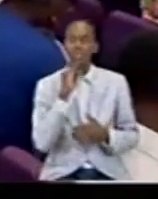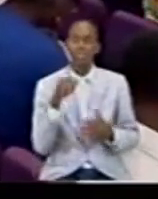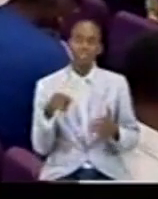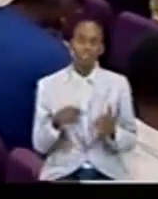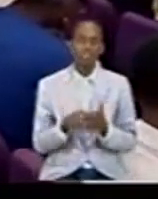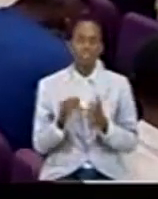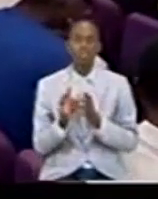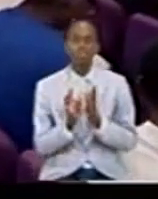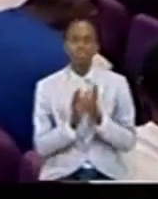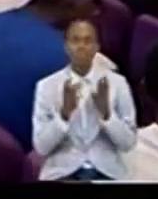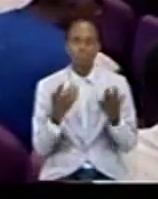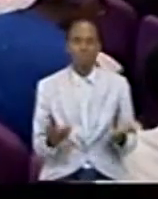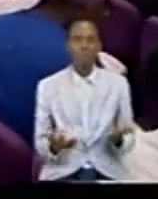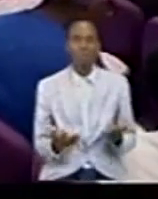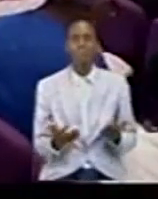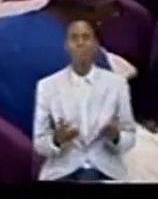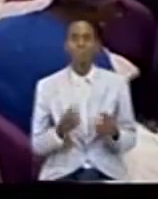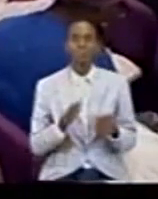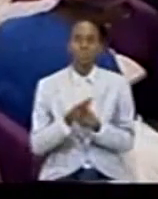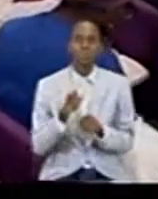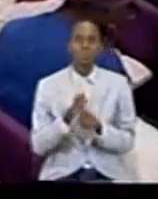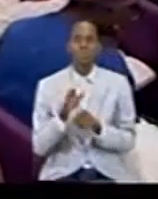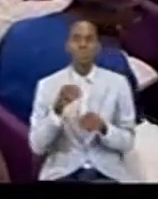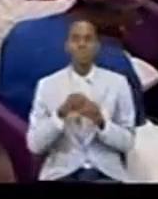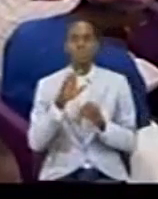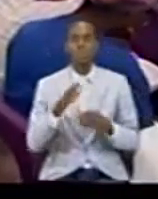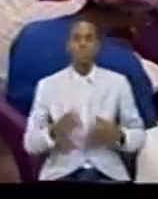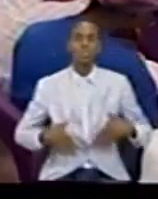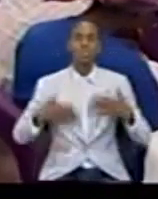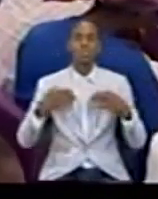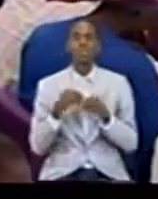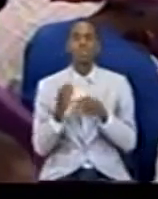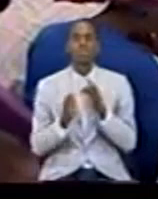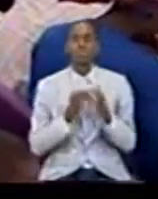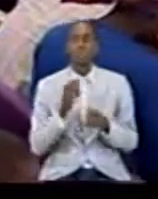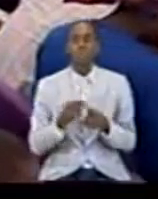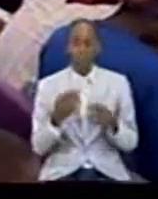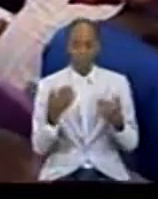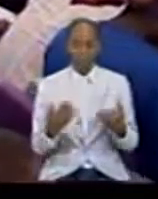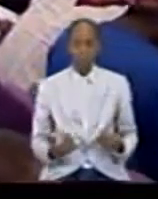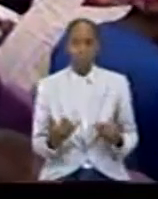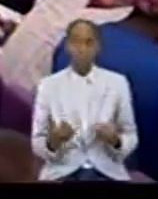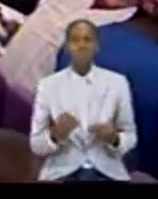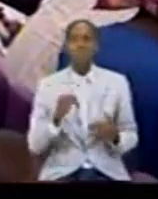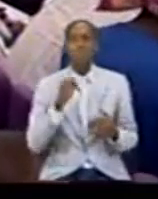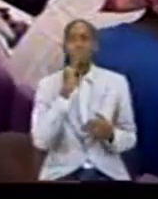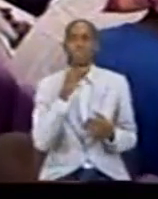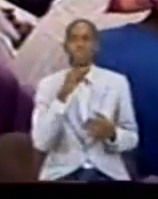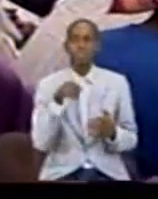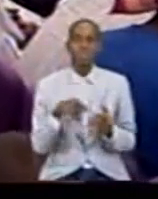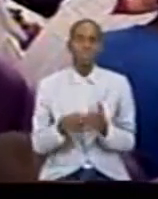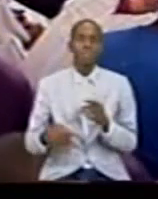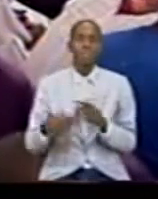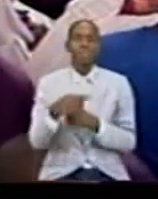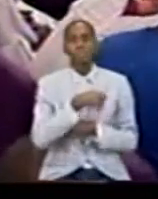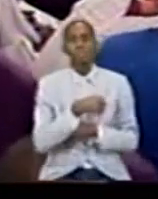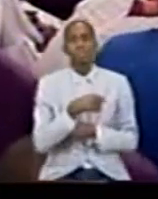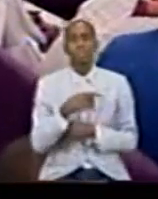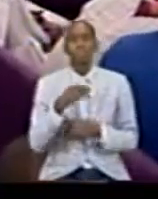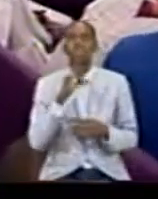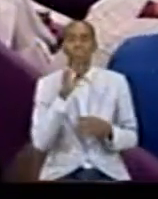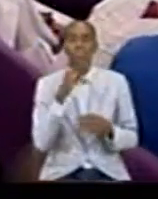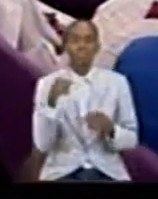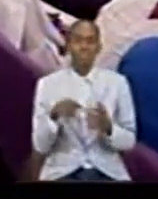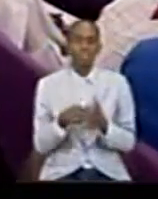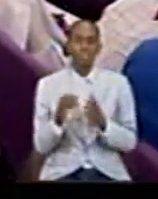scripture fulfilled in your life. This day is this scripture fulfilled